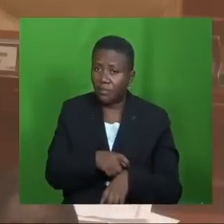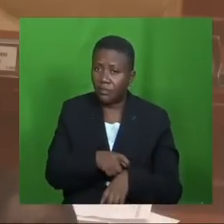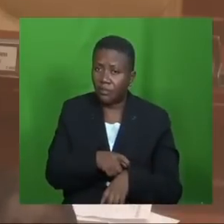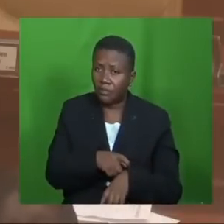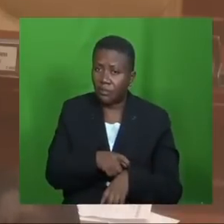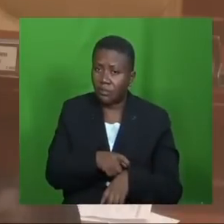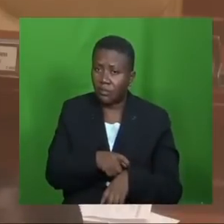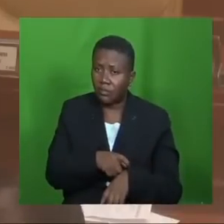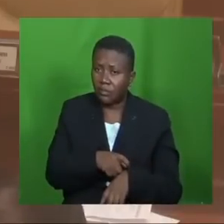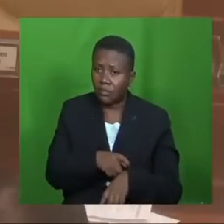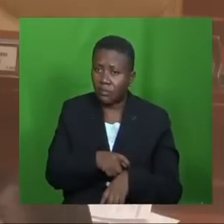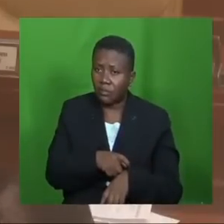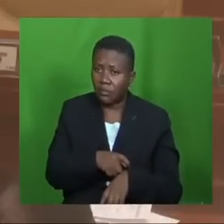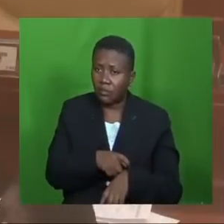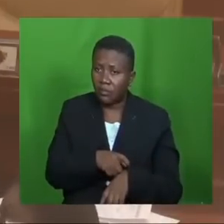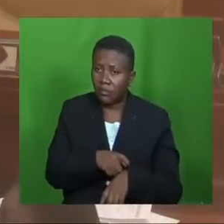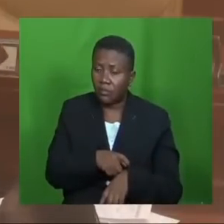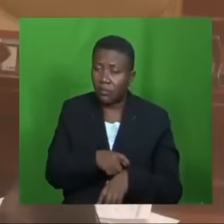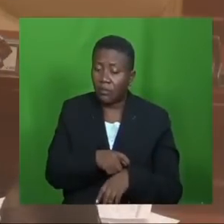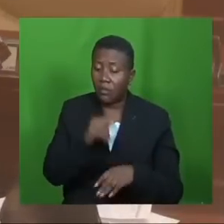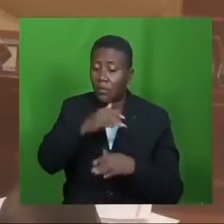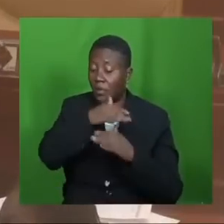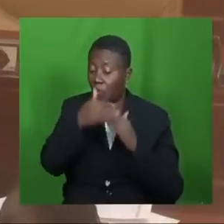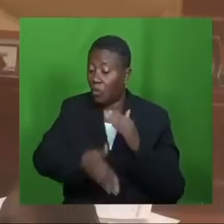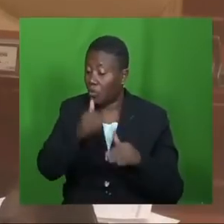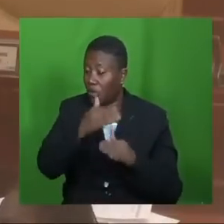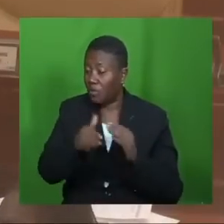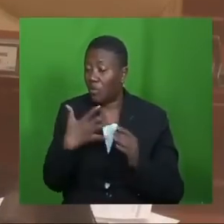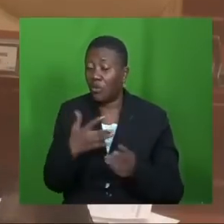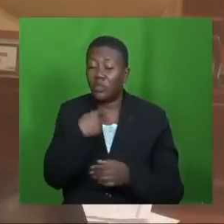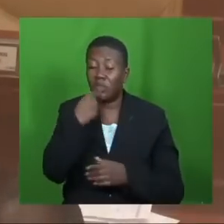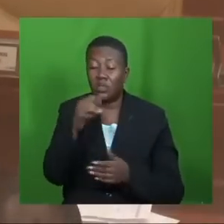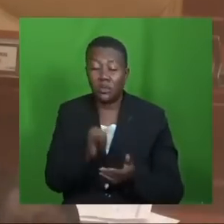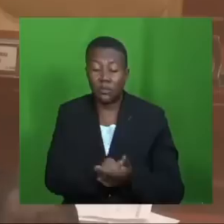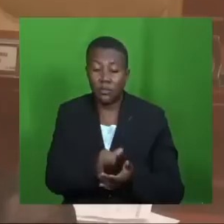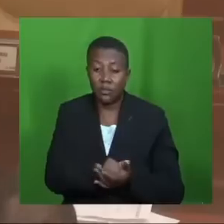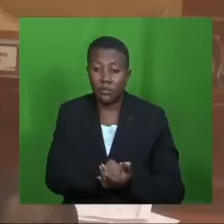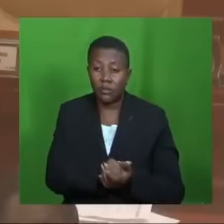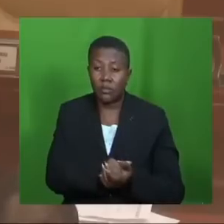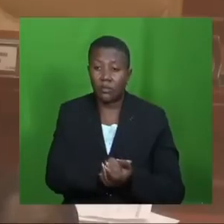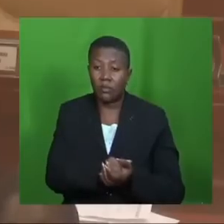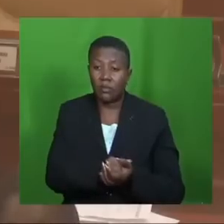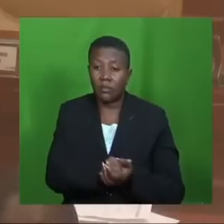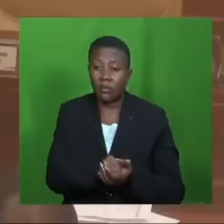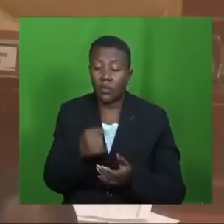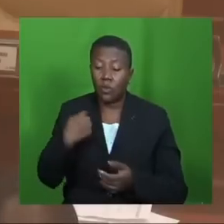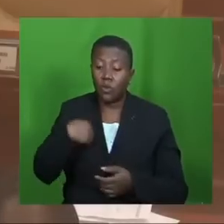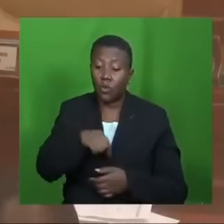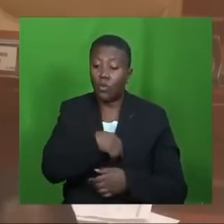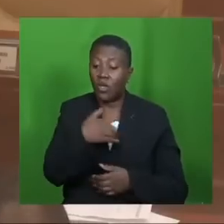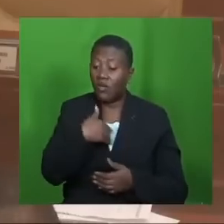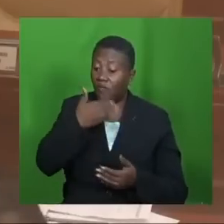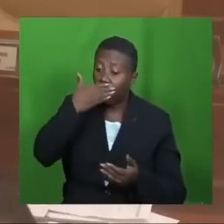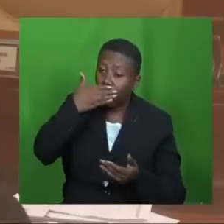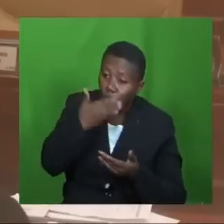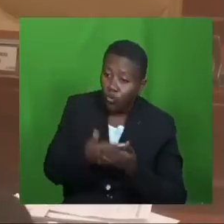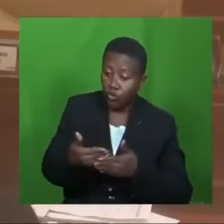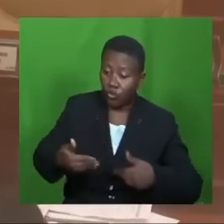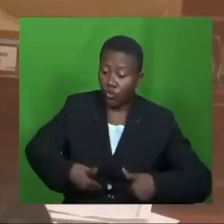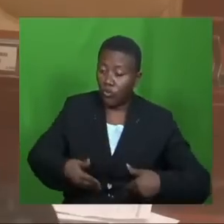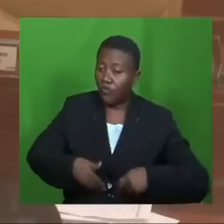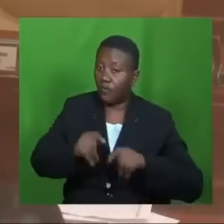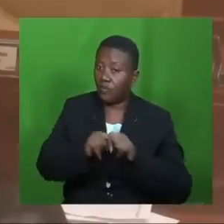Mr. Speaker, in conclusion, I would like to say that we have a solid, youthful team. We